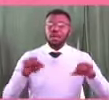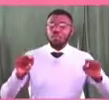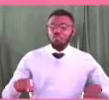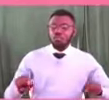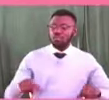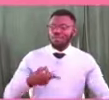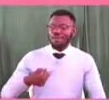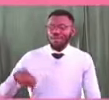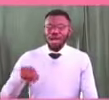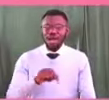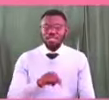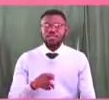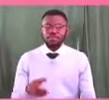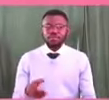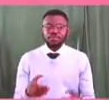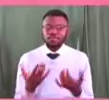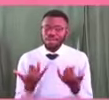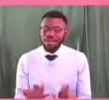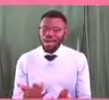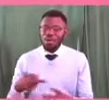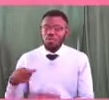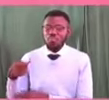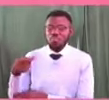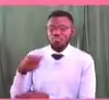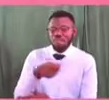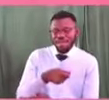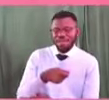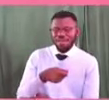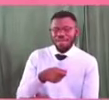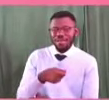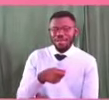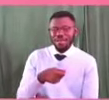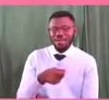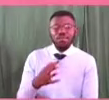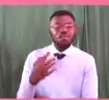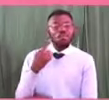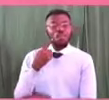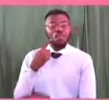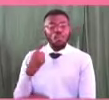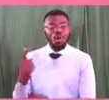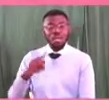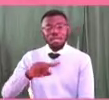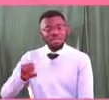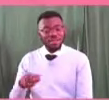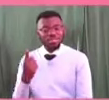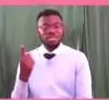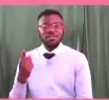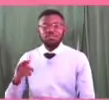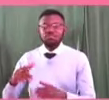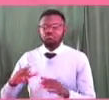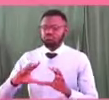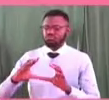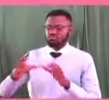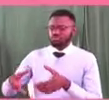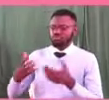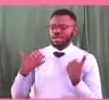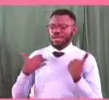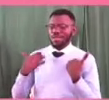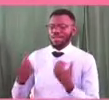us to now pay stipend to the 100,000 community health workers